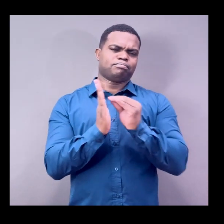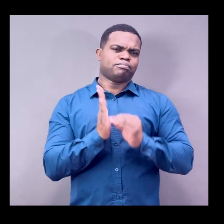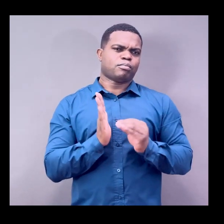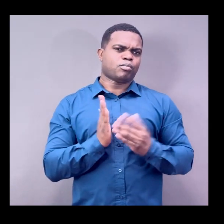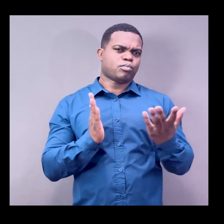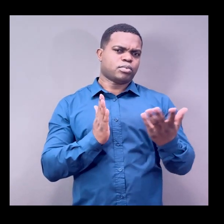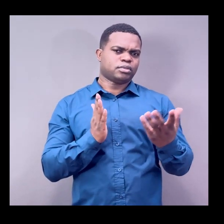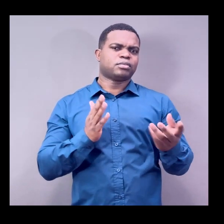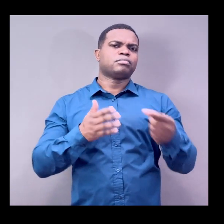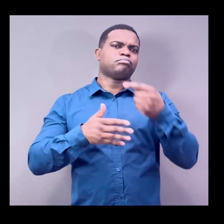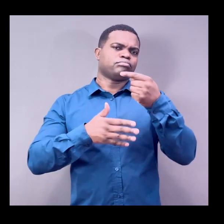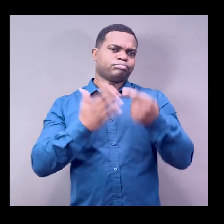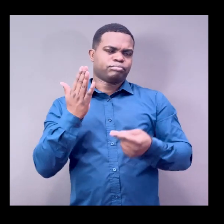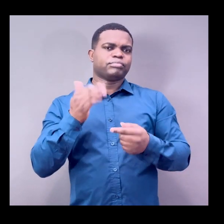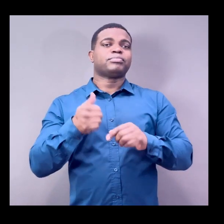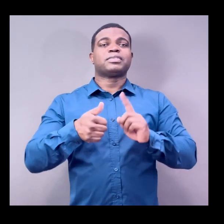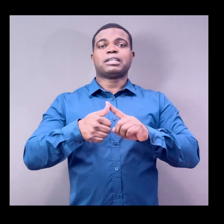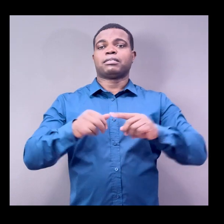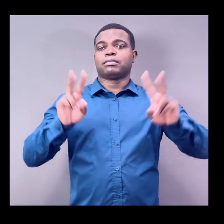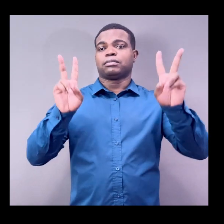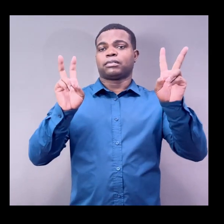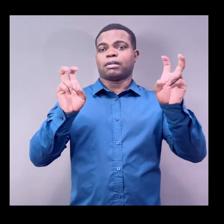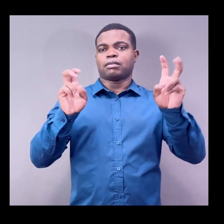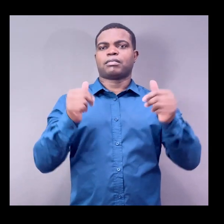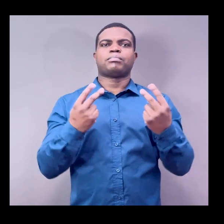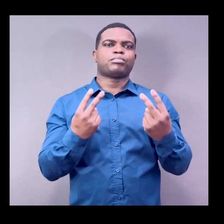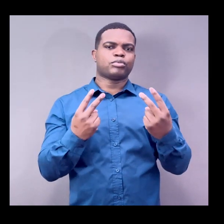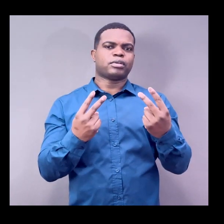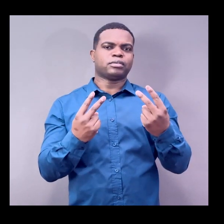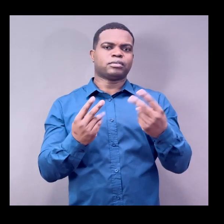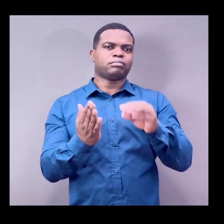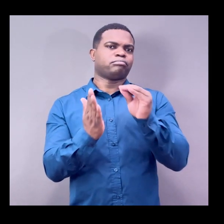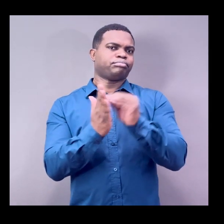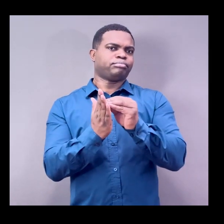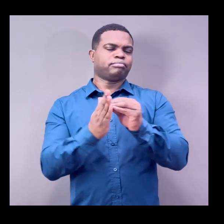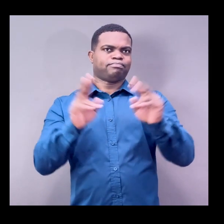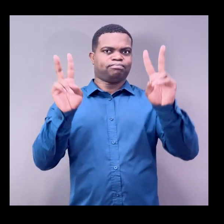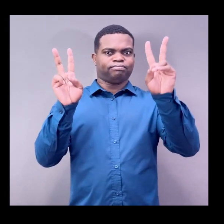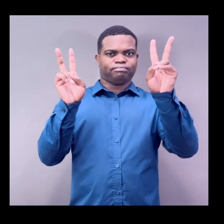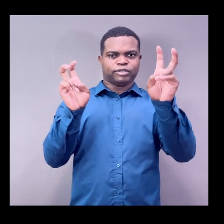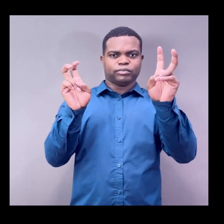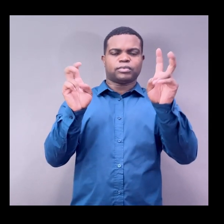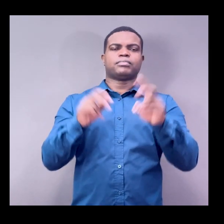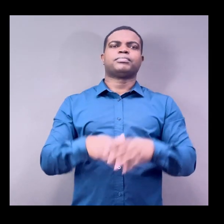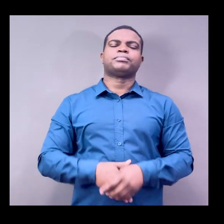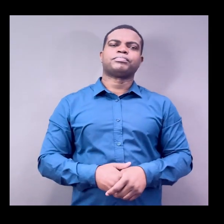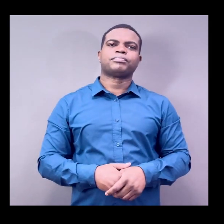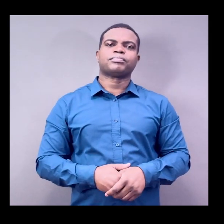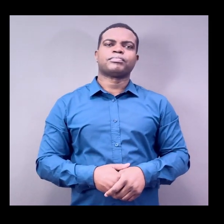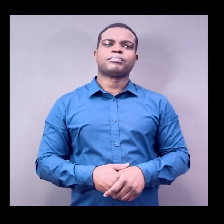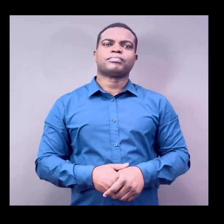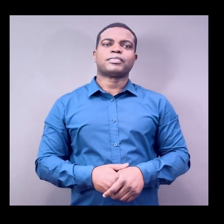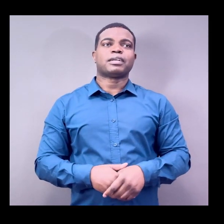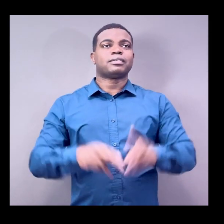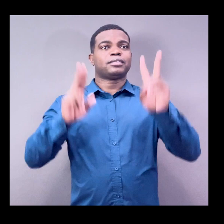must have a title. Okay? You need it must have a